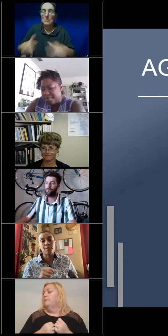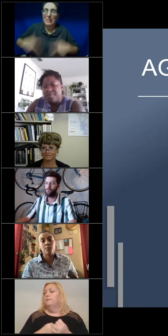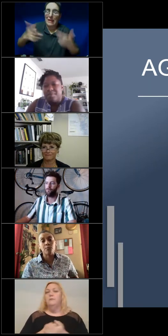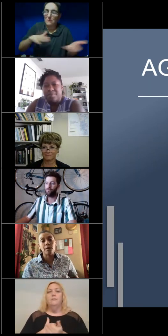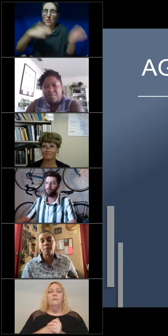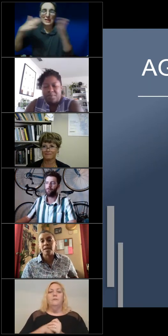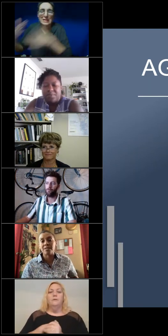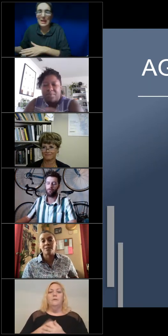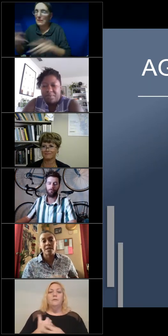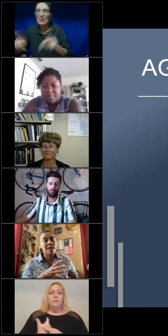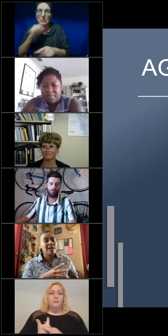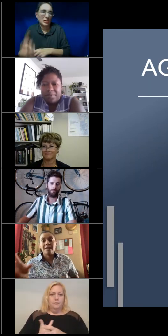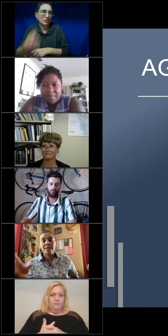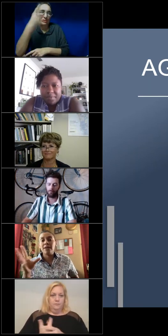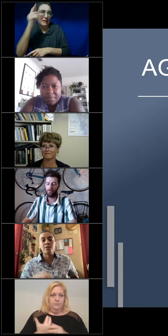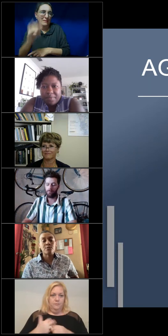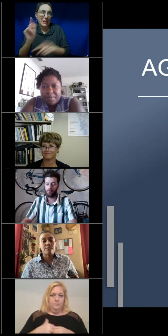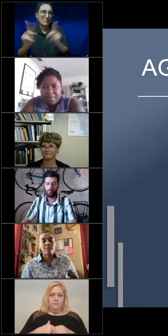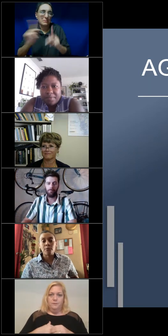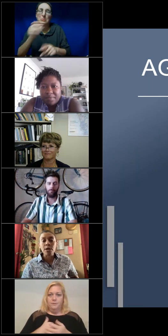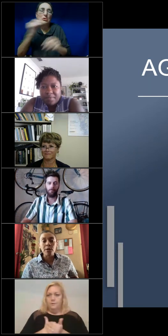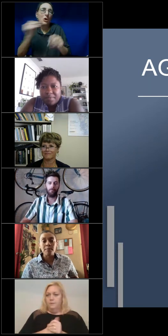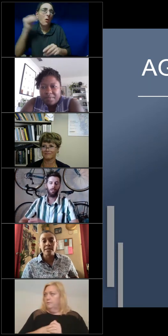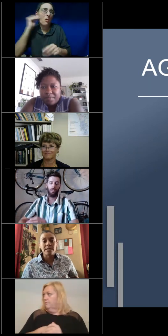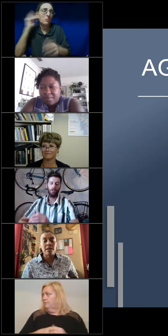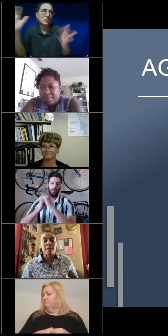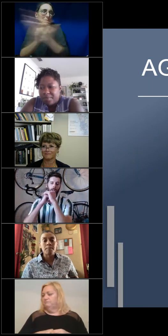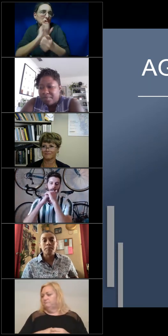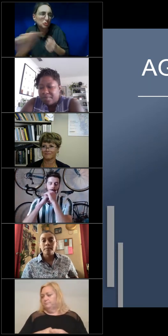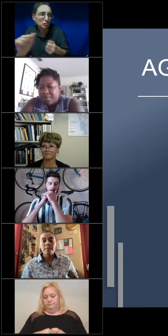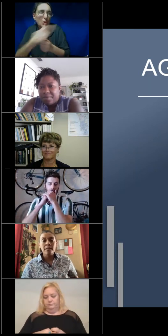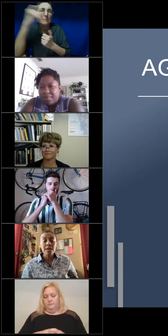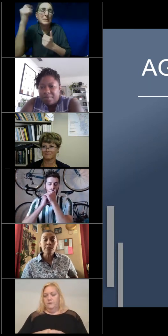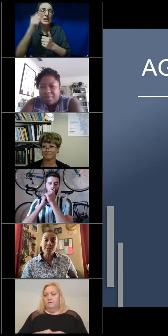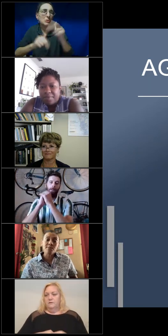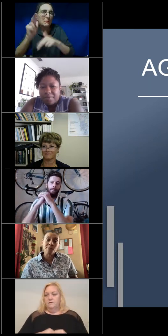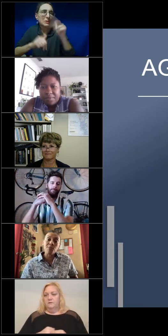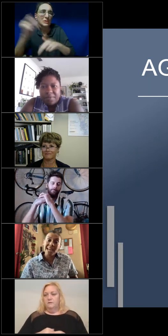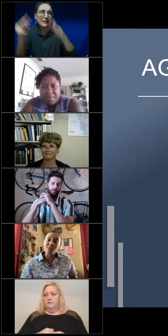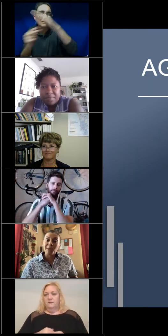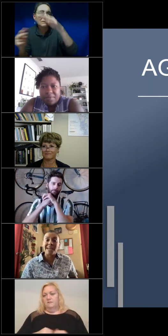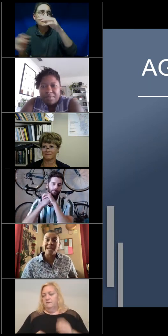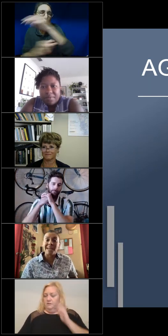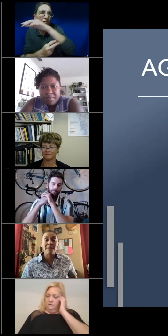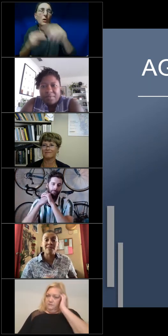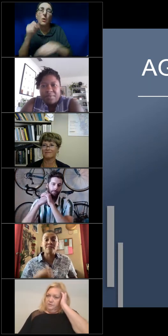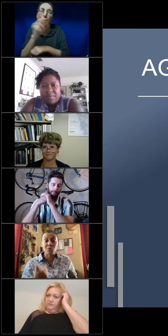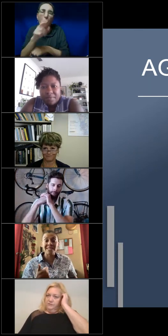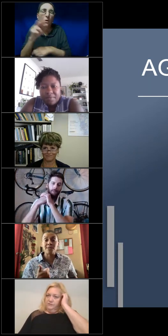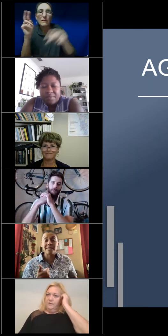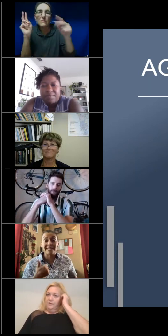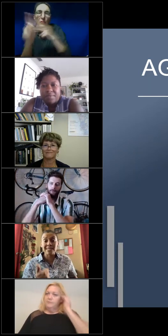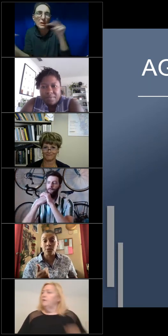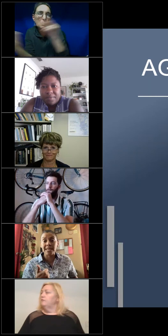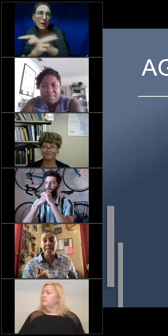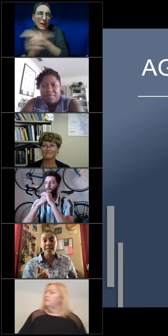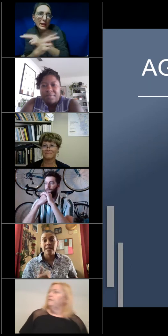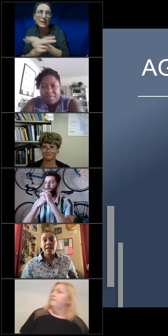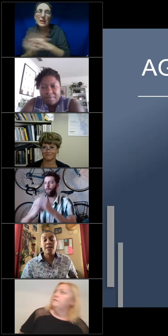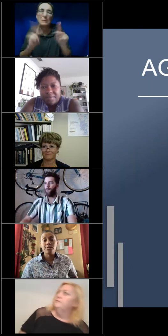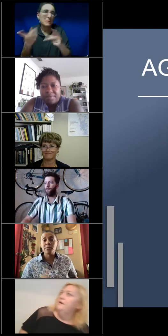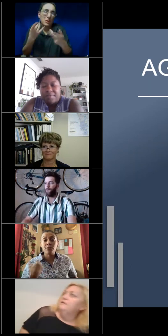homes are being ripped up because there's another freeway being set up, it reduces people's lifespan. That amount of stress to be